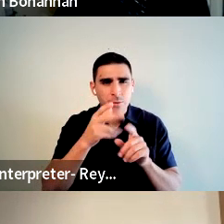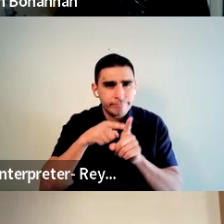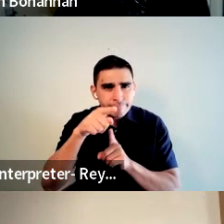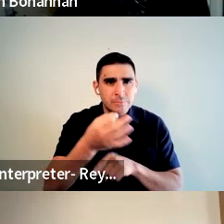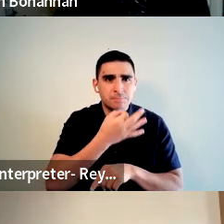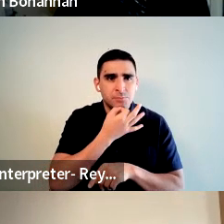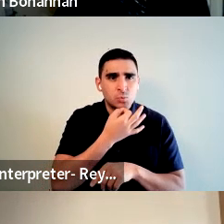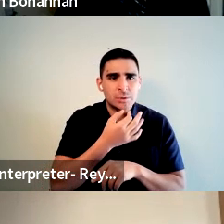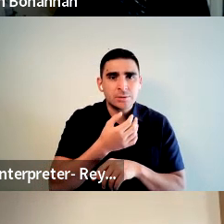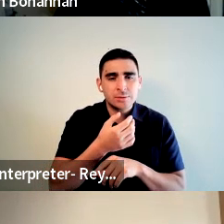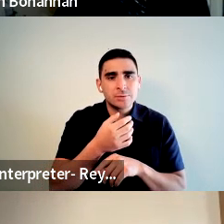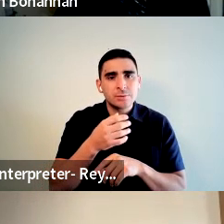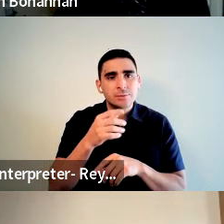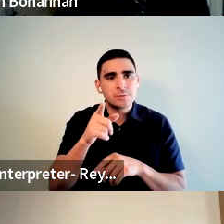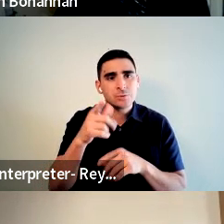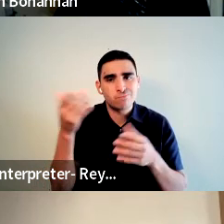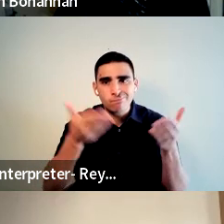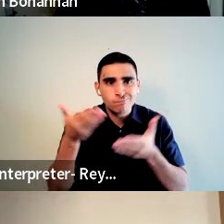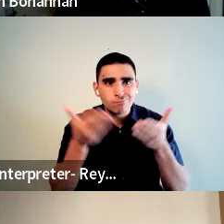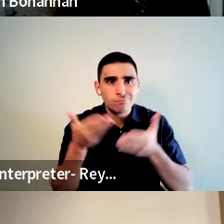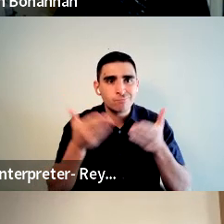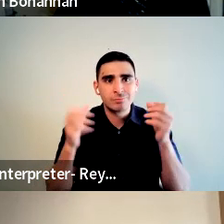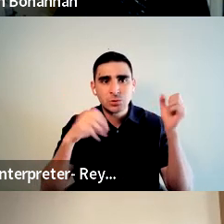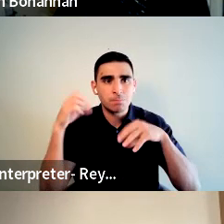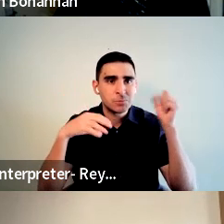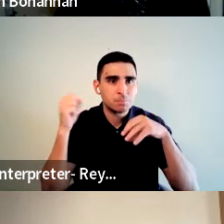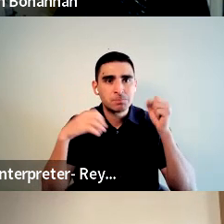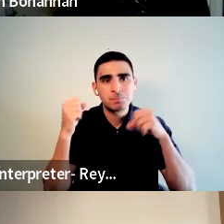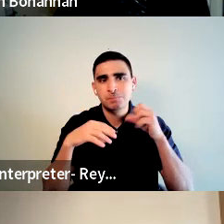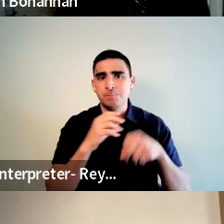that you bring to bear on this.